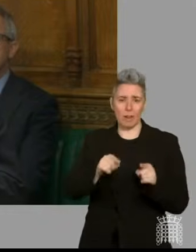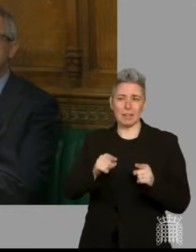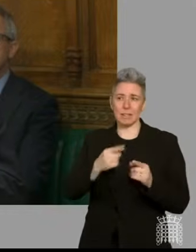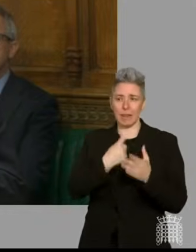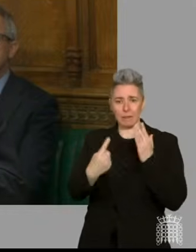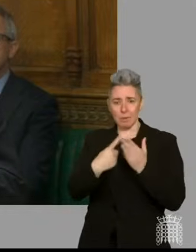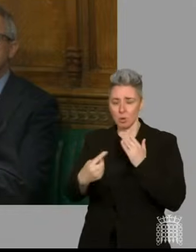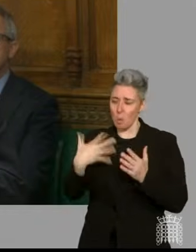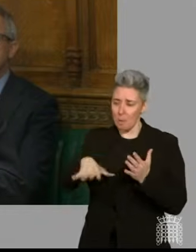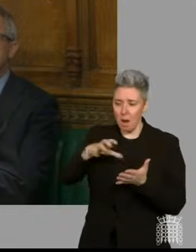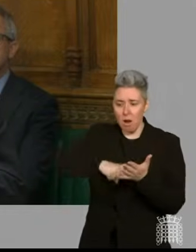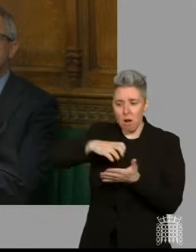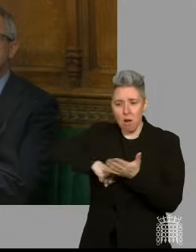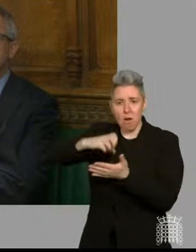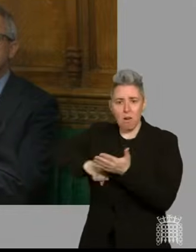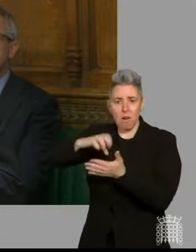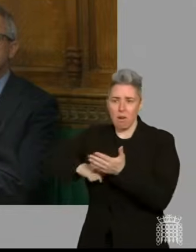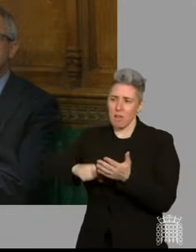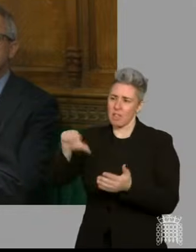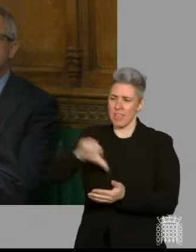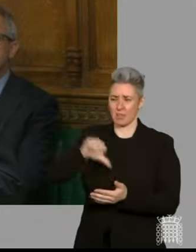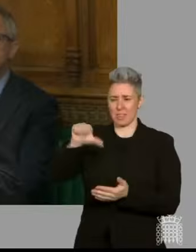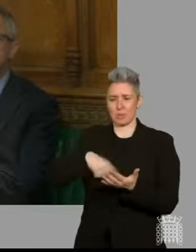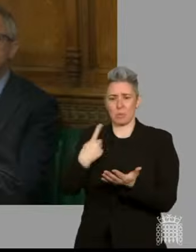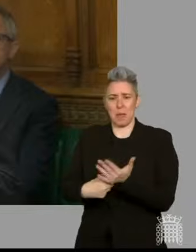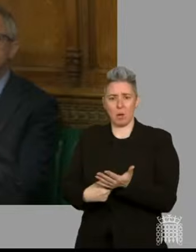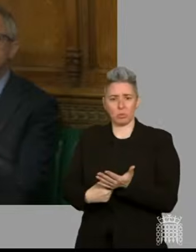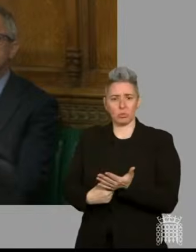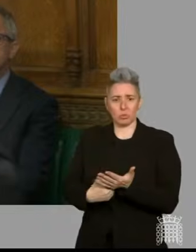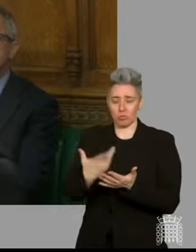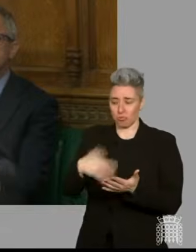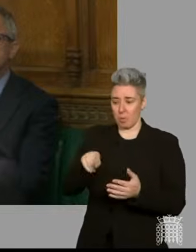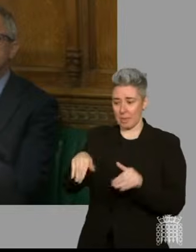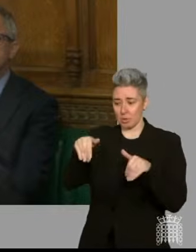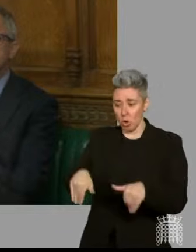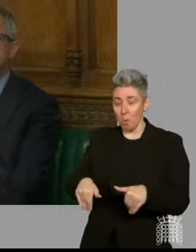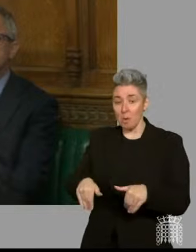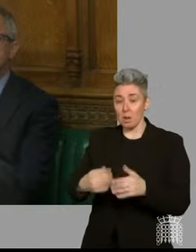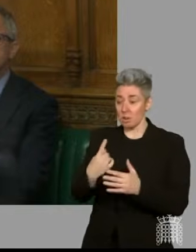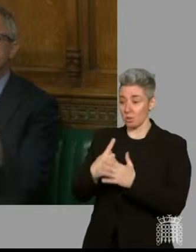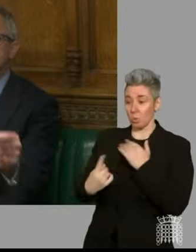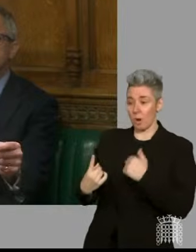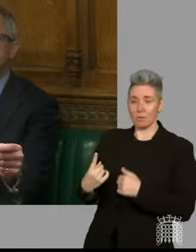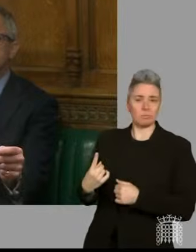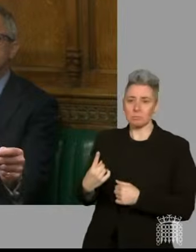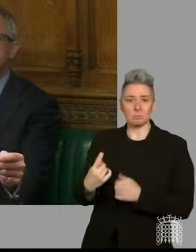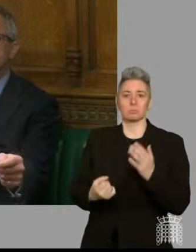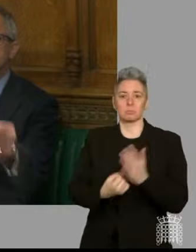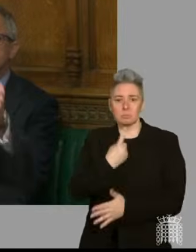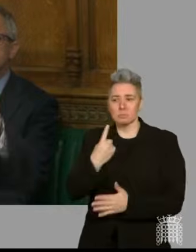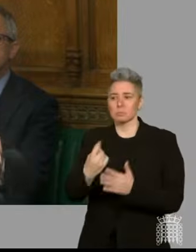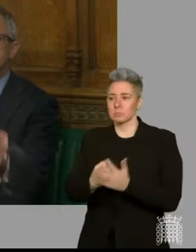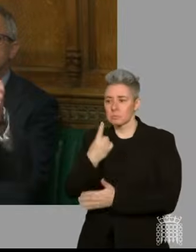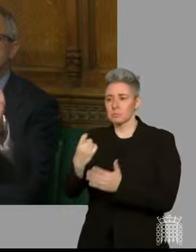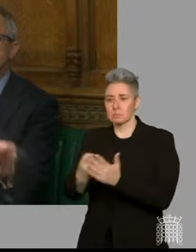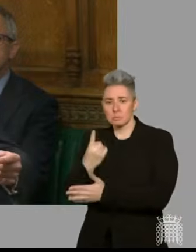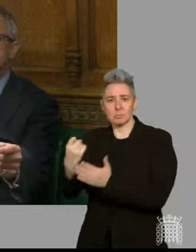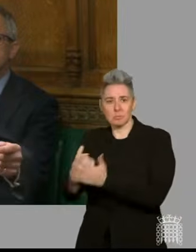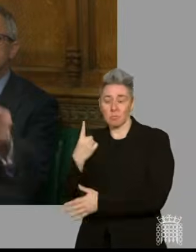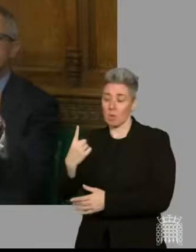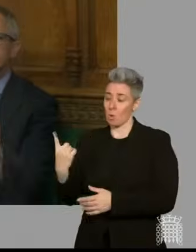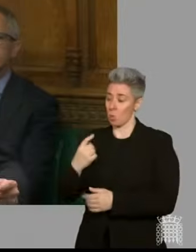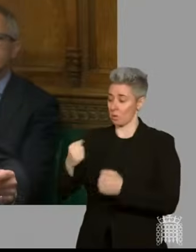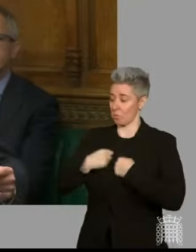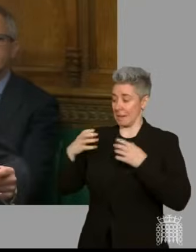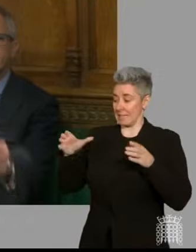not alone. This is happening again and again and again. In fact, one of my team went out and photographed them